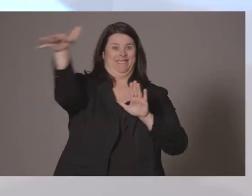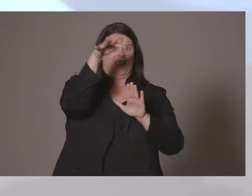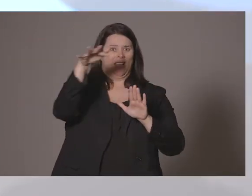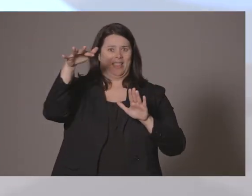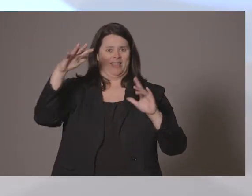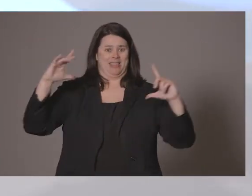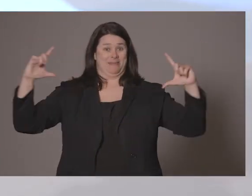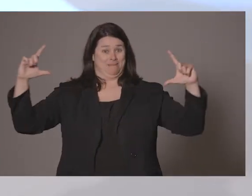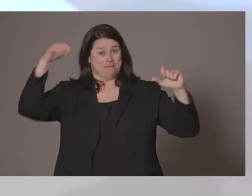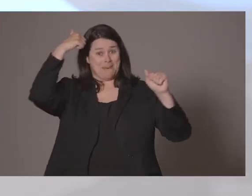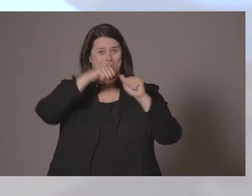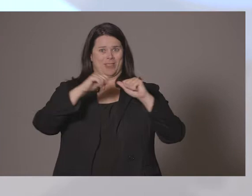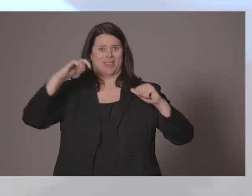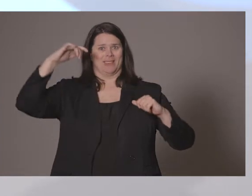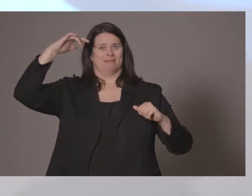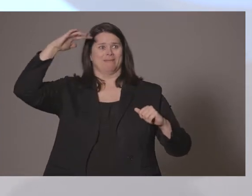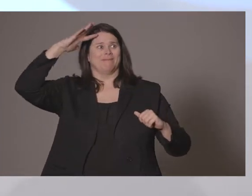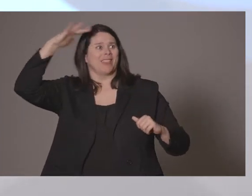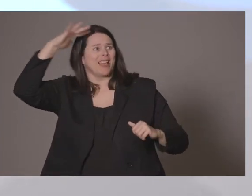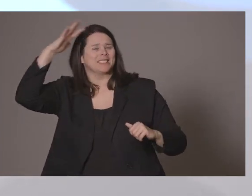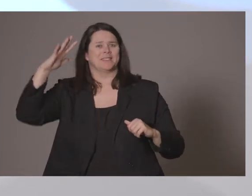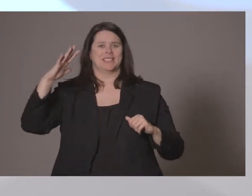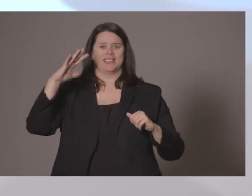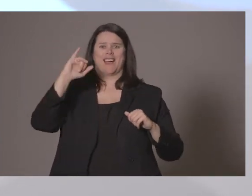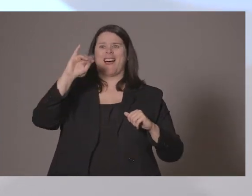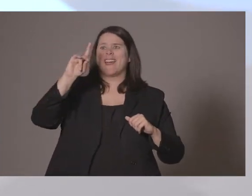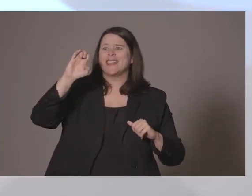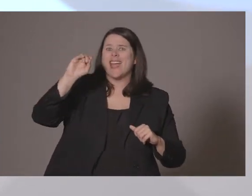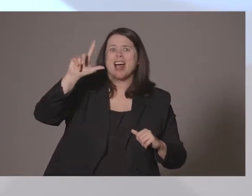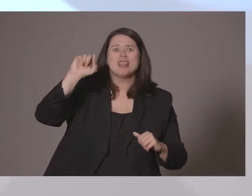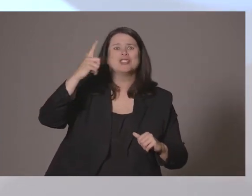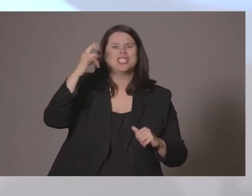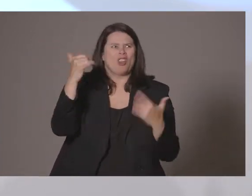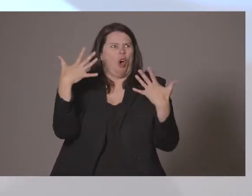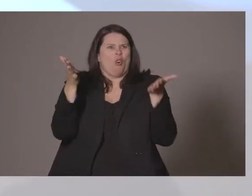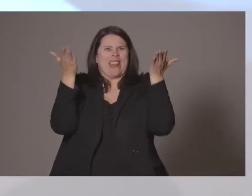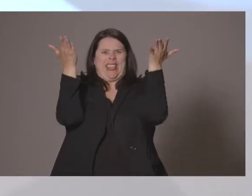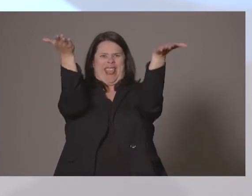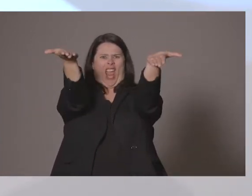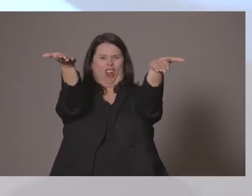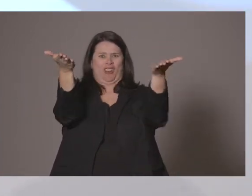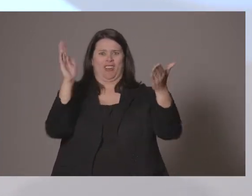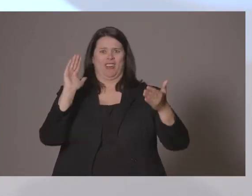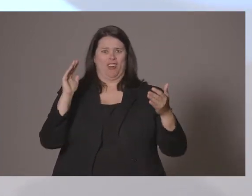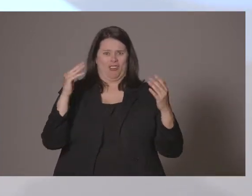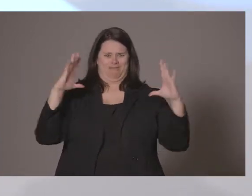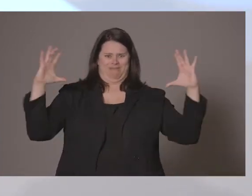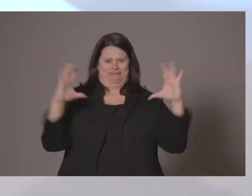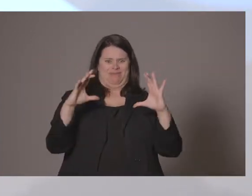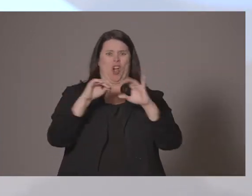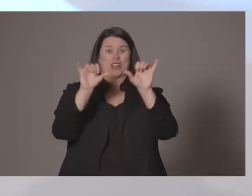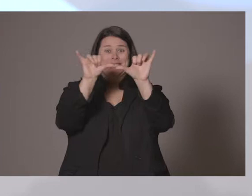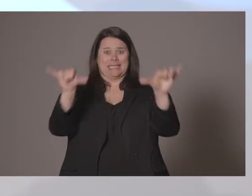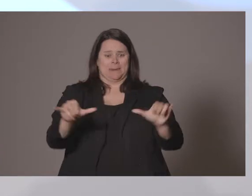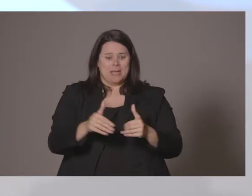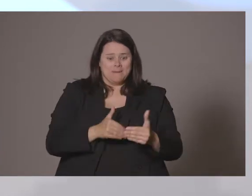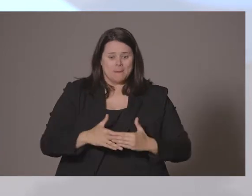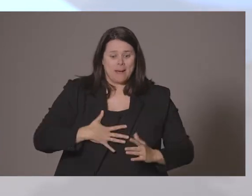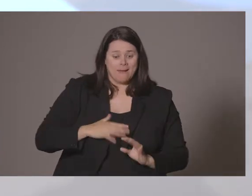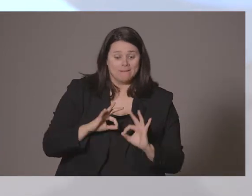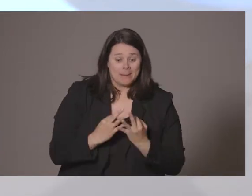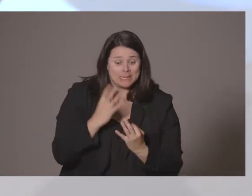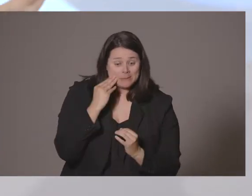doesn't make the policies that are embedded in our systems any different. You just might have a little bit of a different family